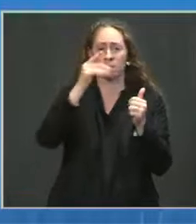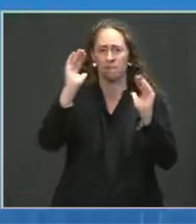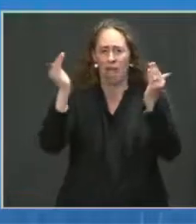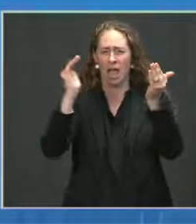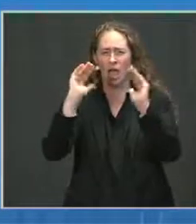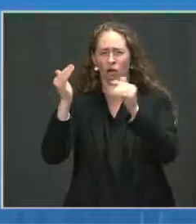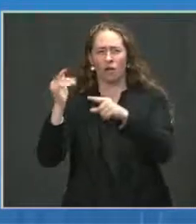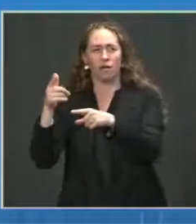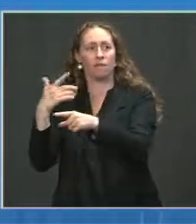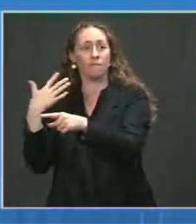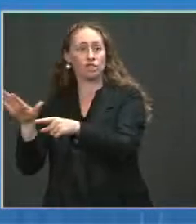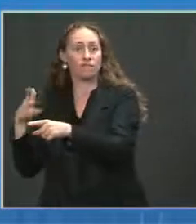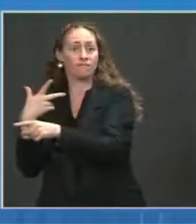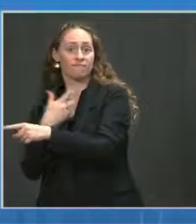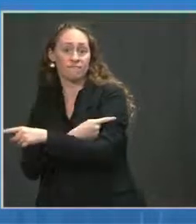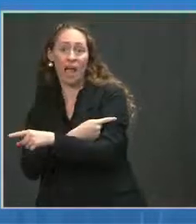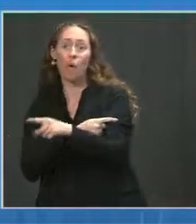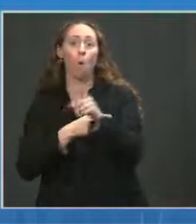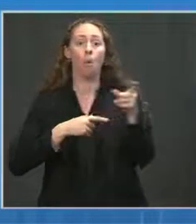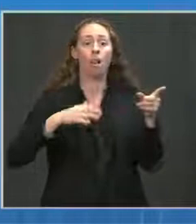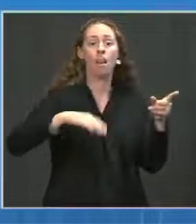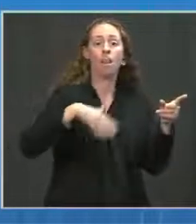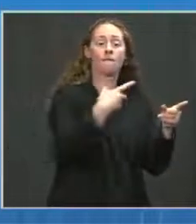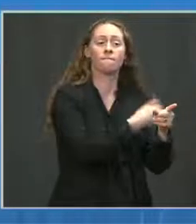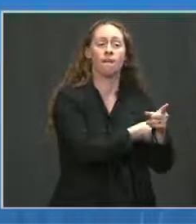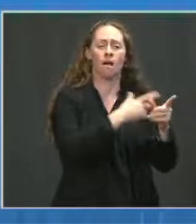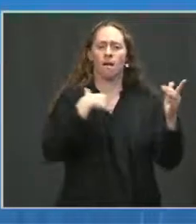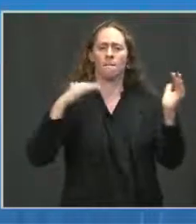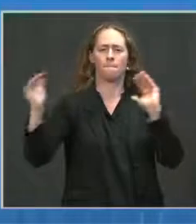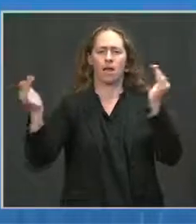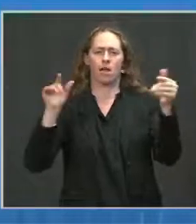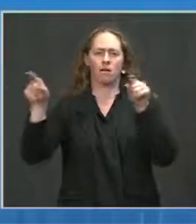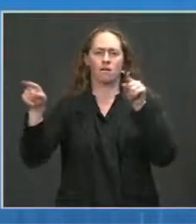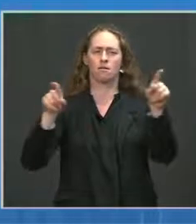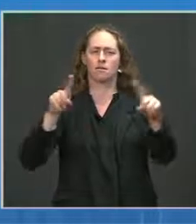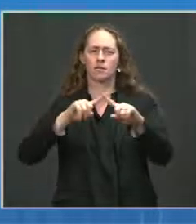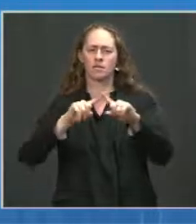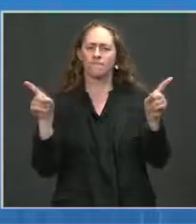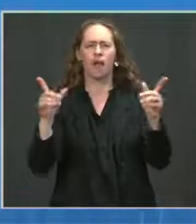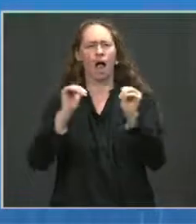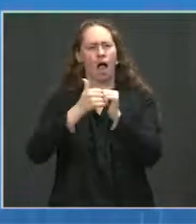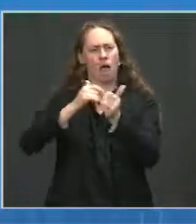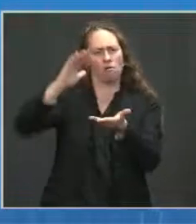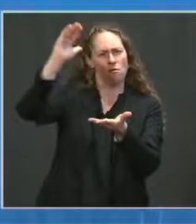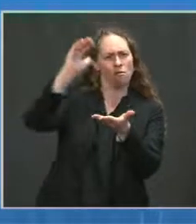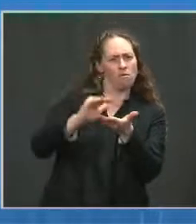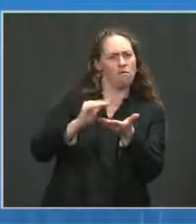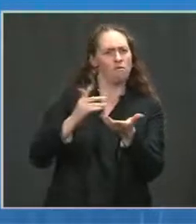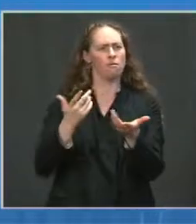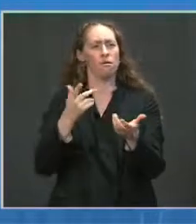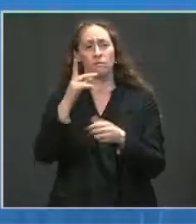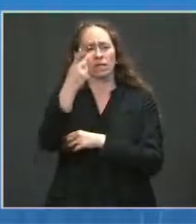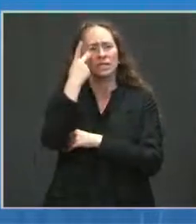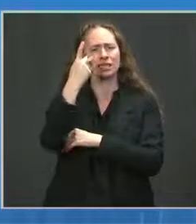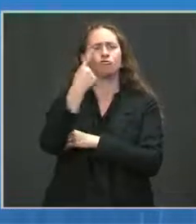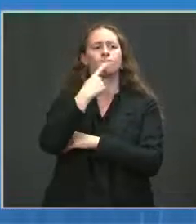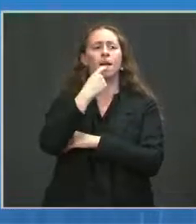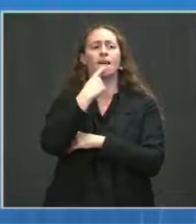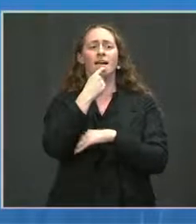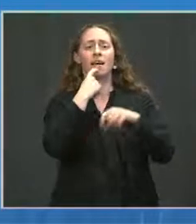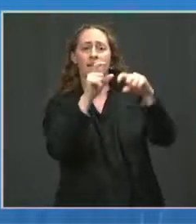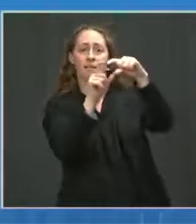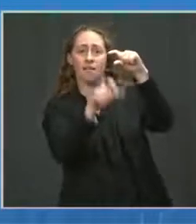unvaccinated people? What is the fold reduction when you're in red with unvaccinated versus